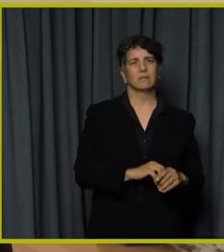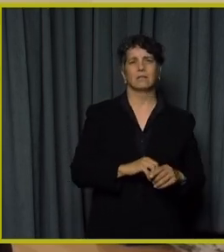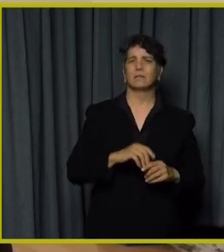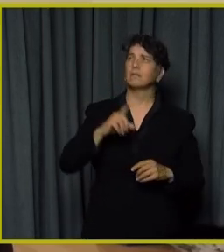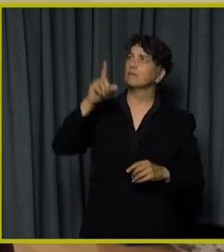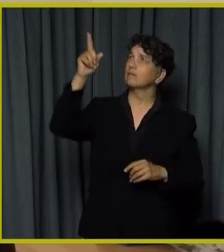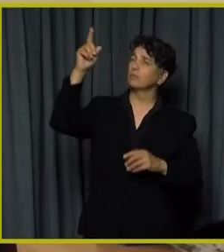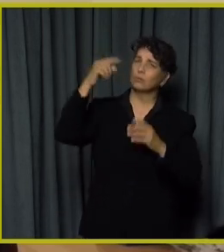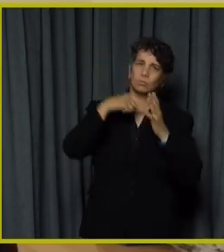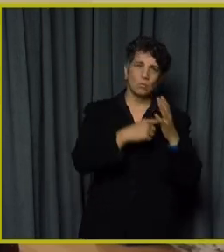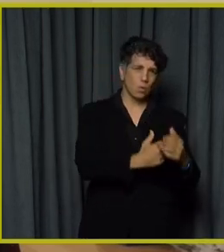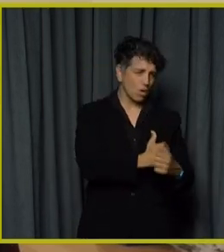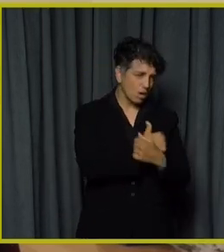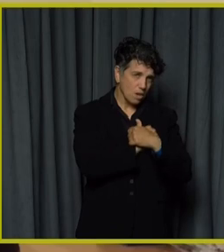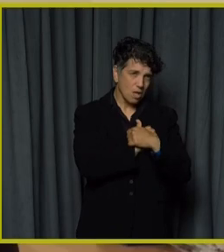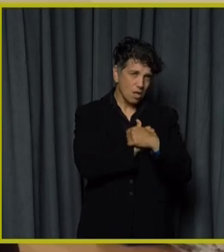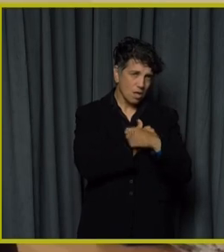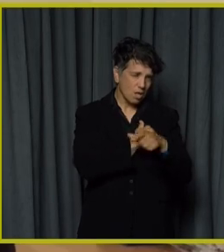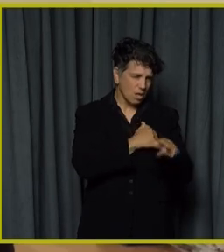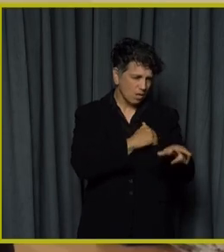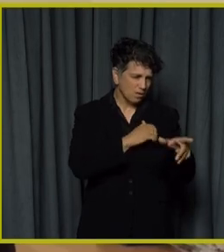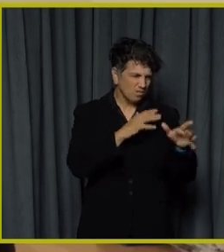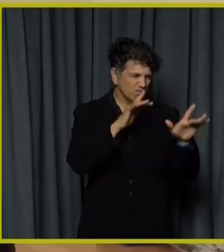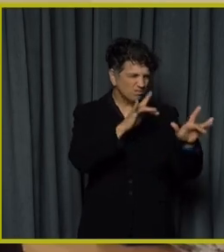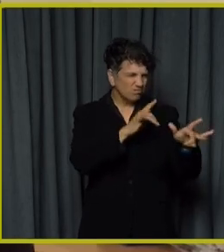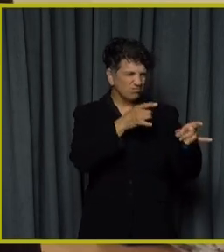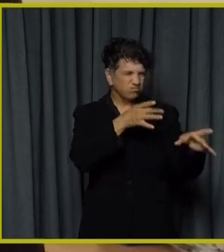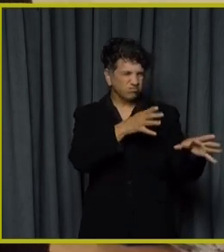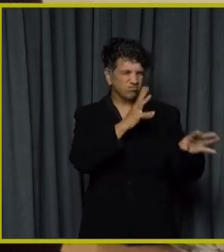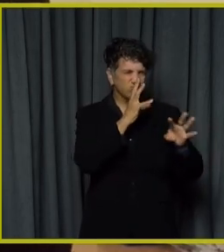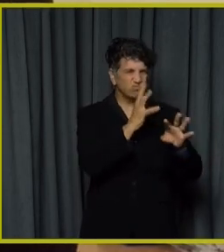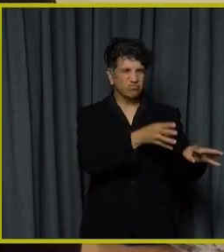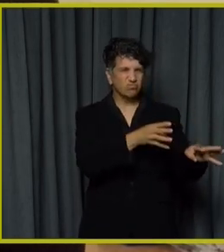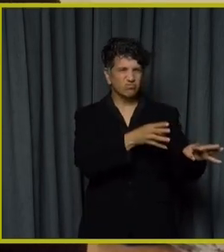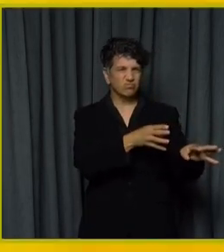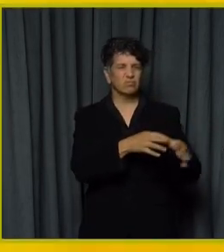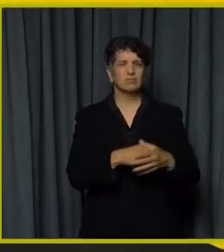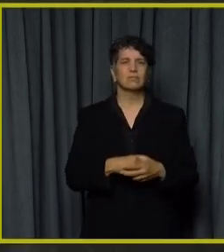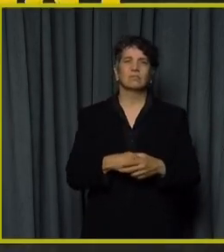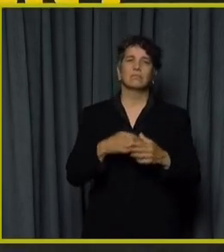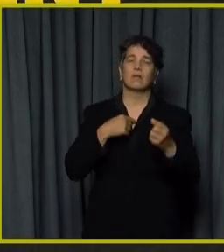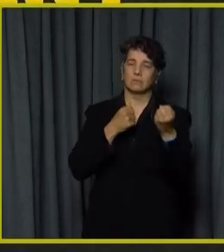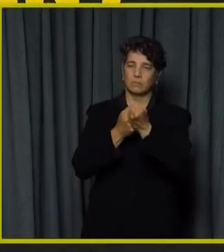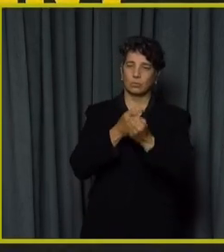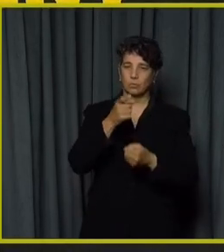hate. I'm there with you in spirit. Right on.